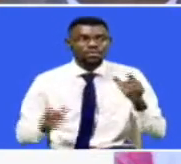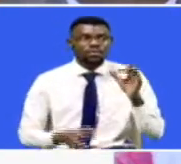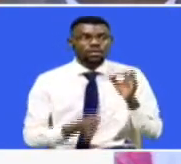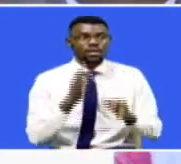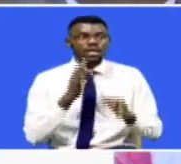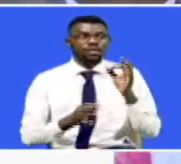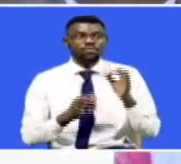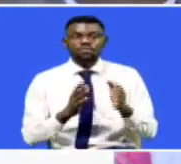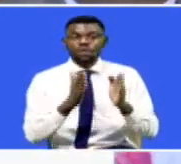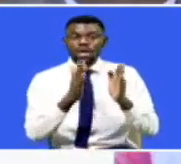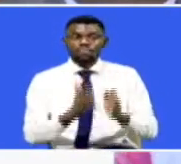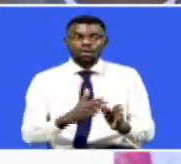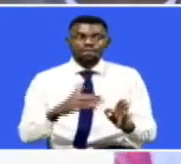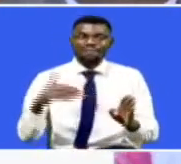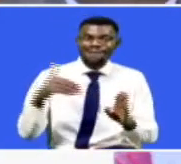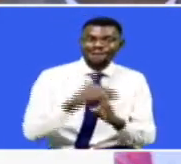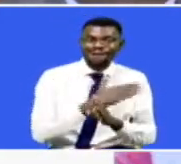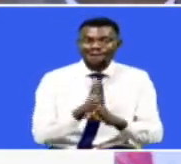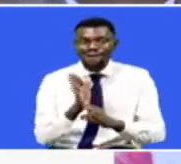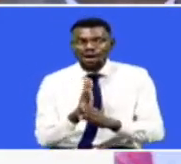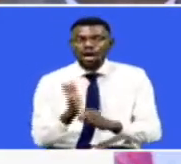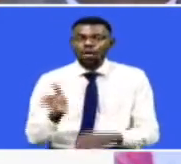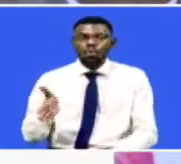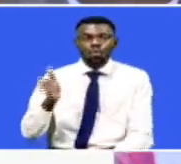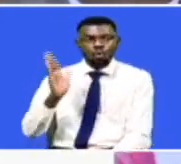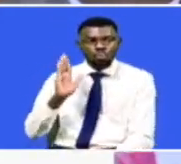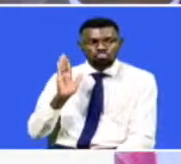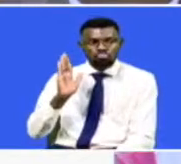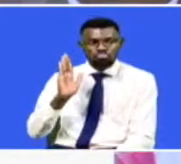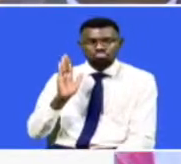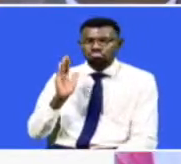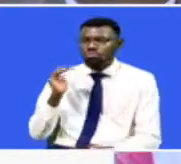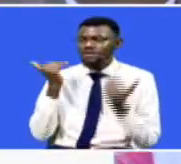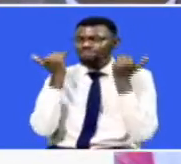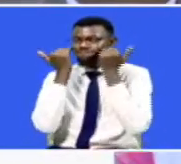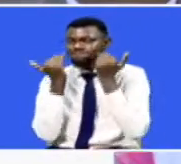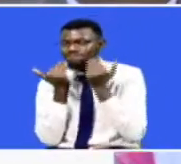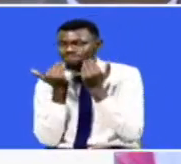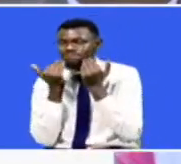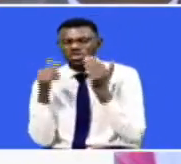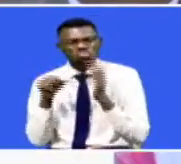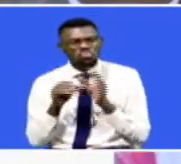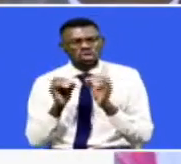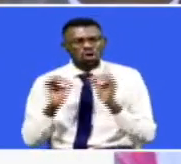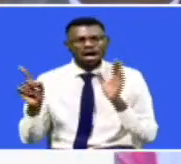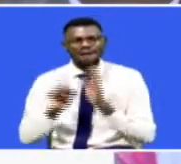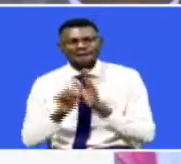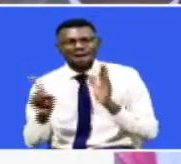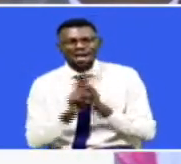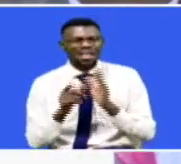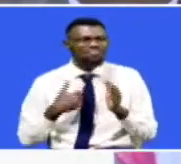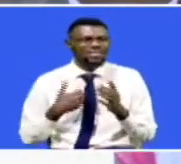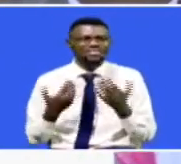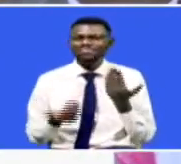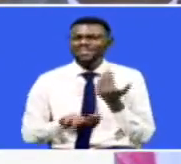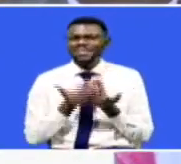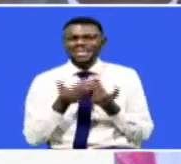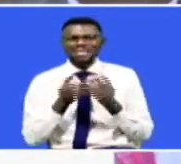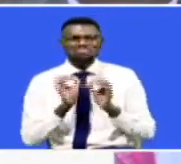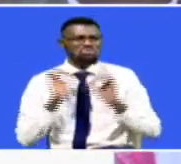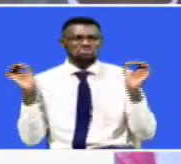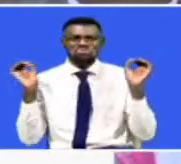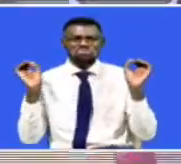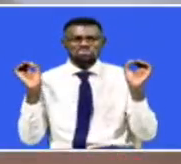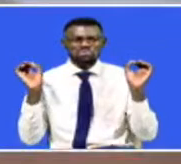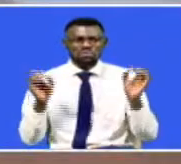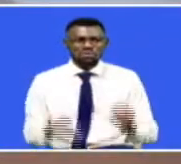na ukora, utaenda nyumbani, unipeleke kotini, tutashinda kotini, I don't care and I'll prove myself.